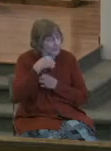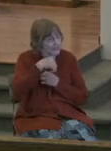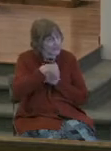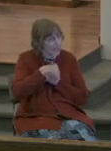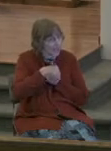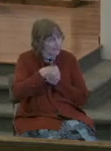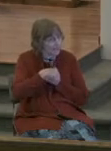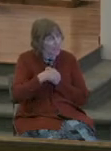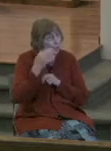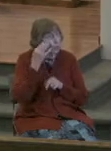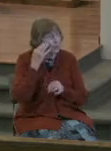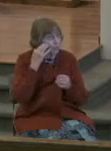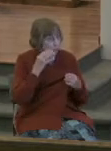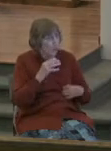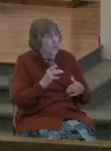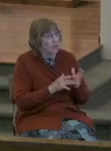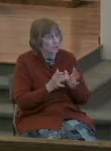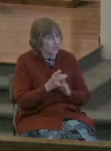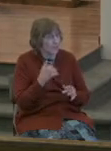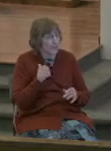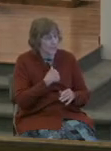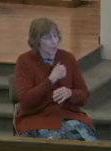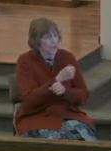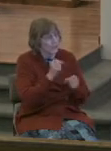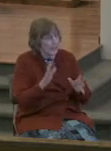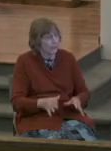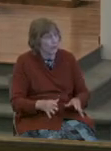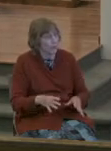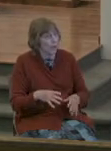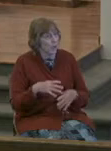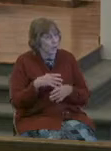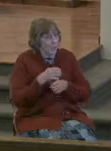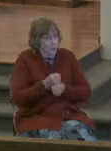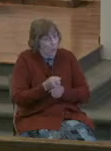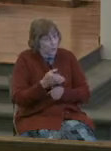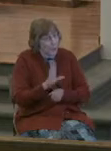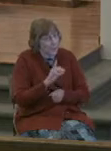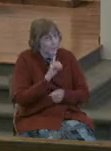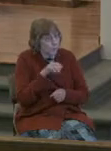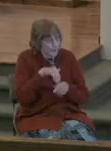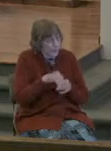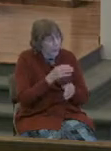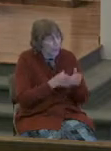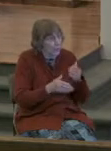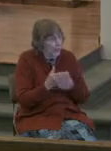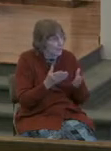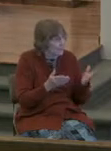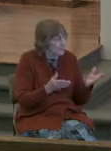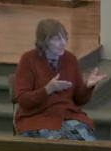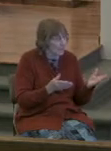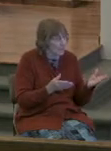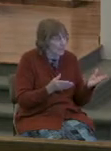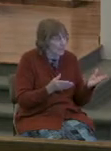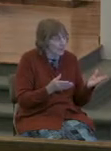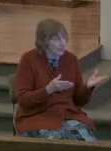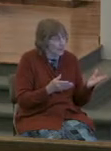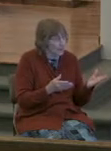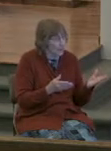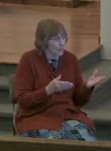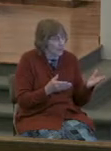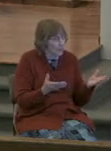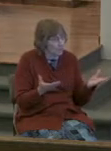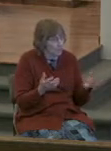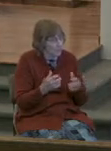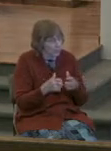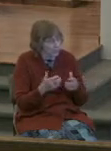of us. We know Jesus as our Savior. We hold God's truth in our hands. But where is it missing? What's the